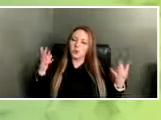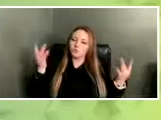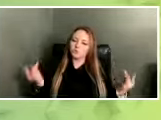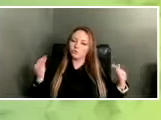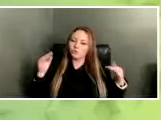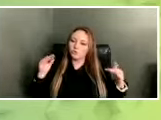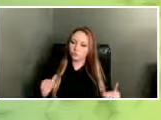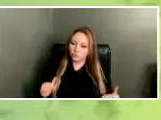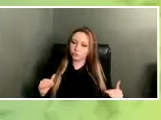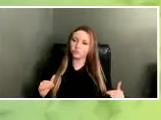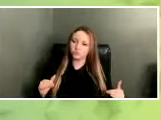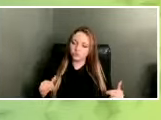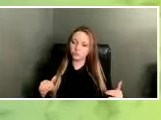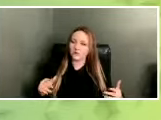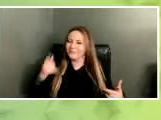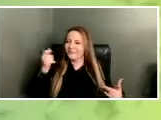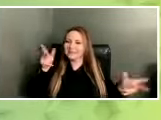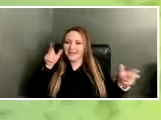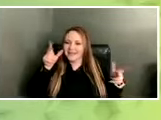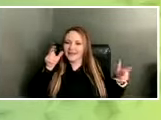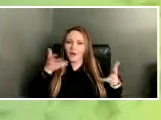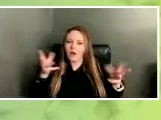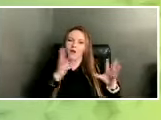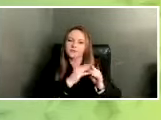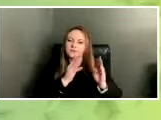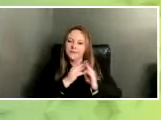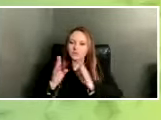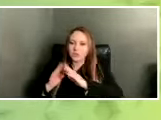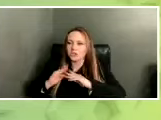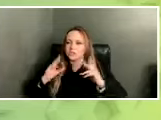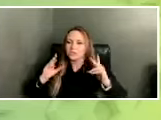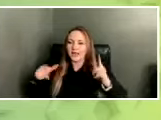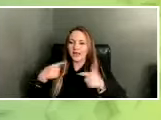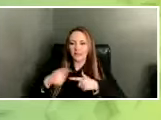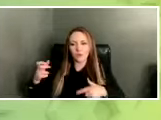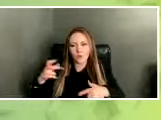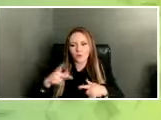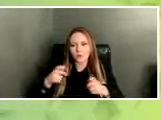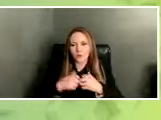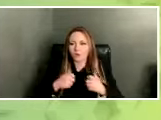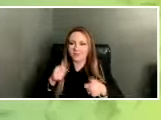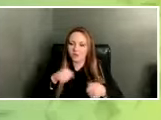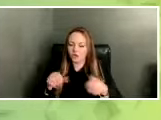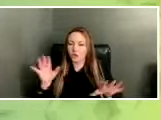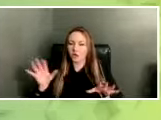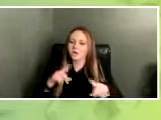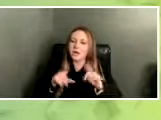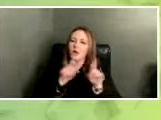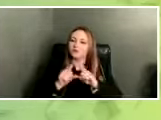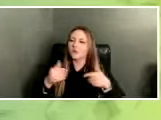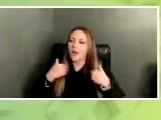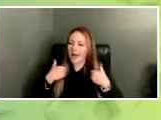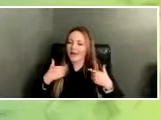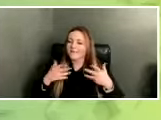to sit through and listen to a lot of the talks and the sessions, and then corresponding back with one another, but also having a session just to be able